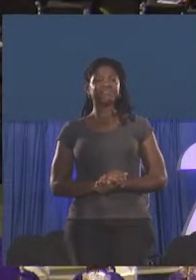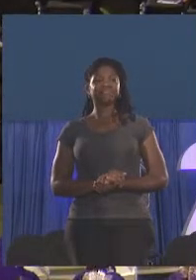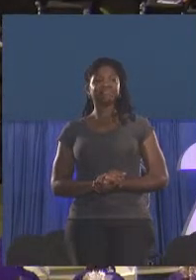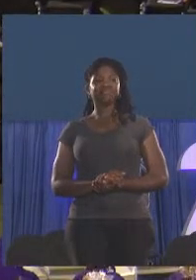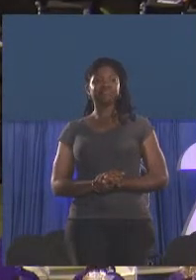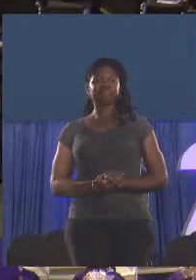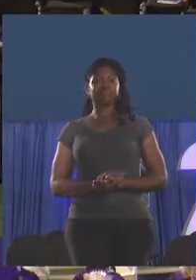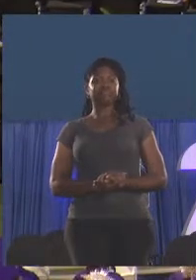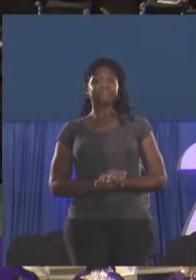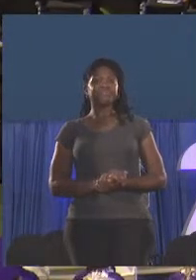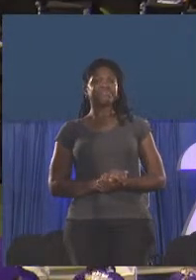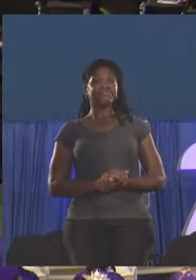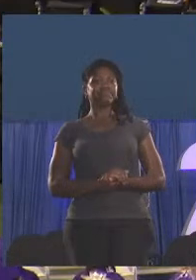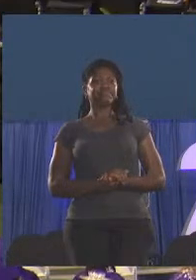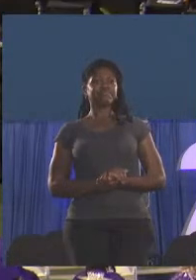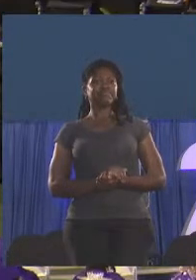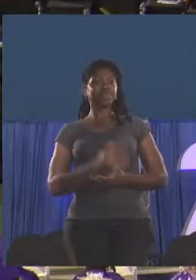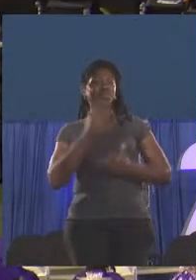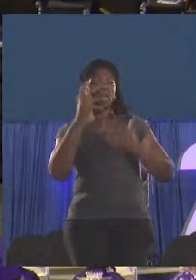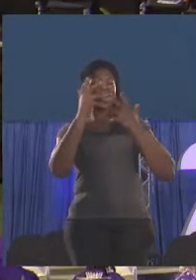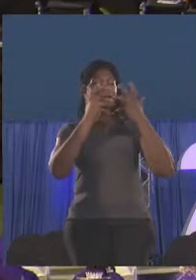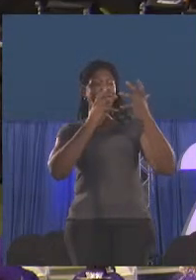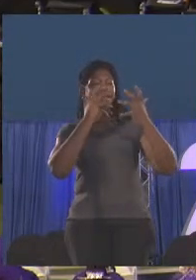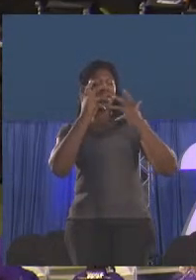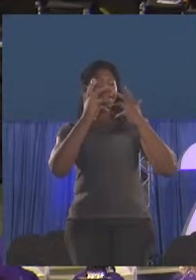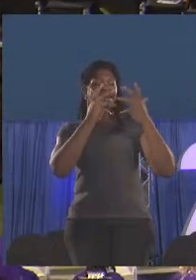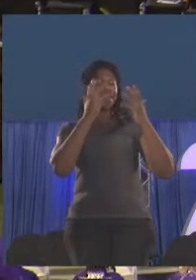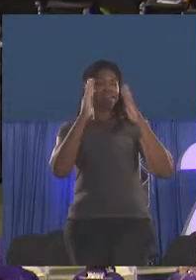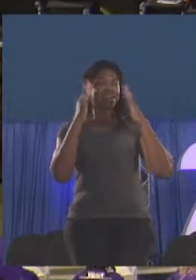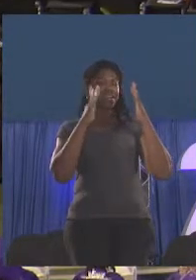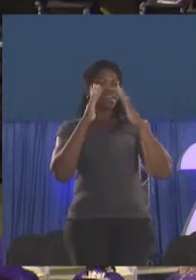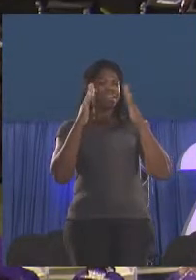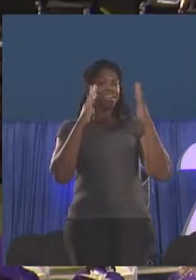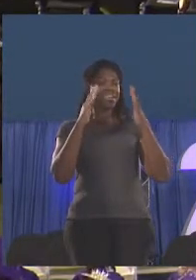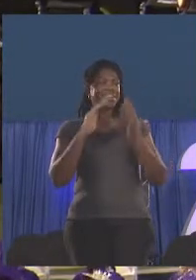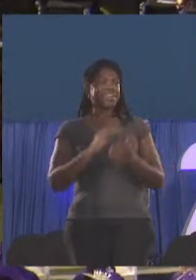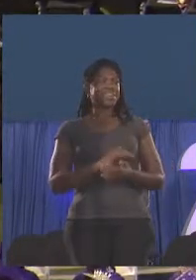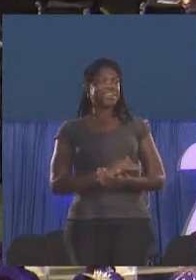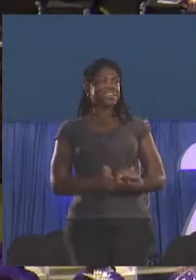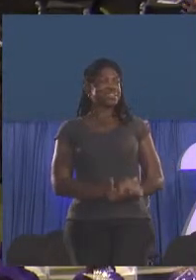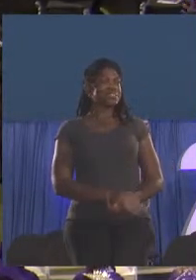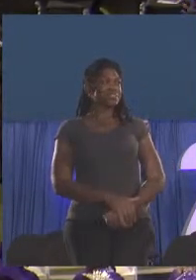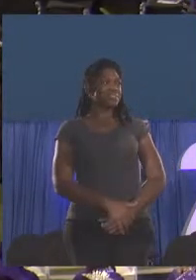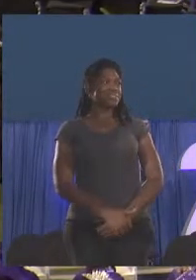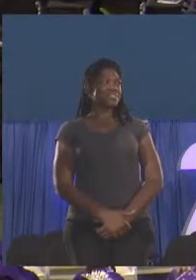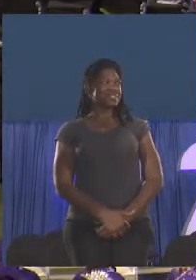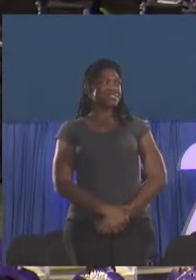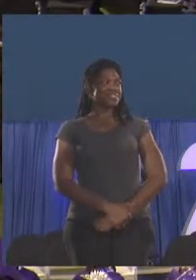Hmm?